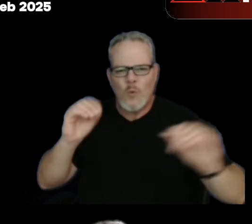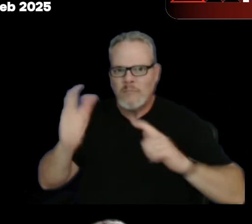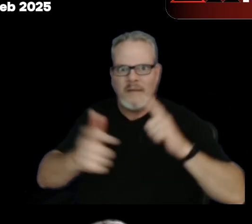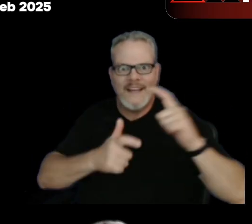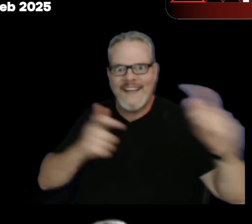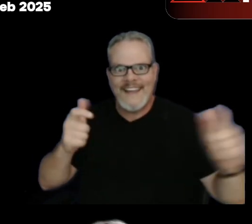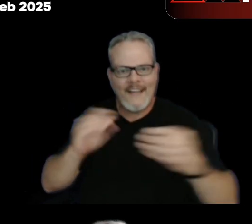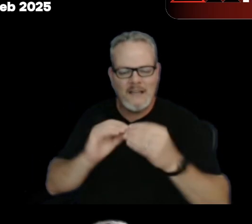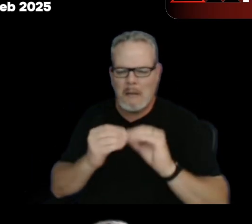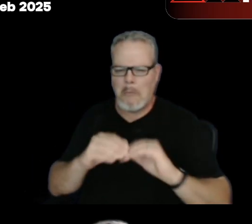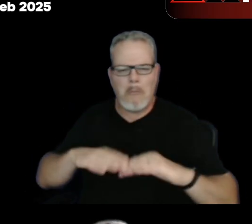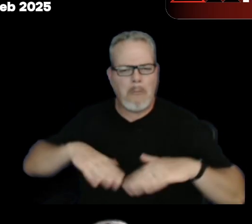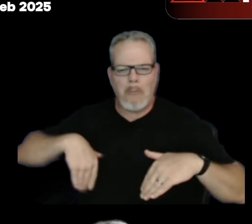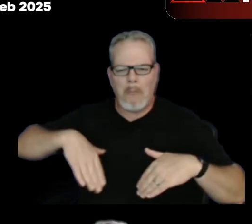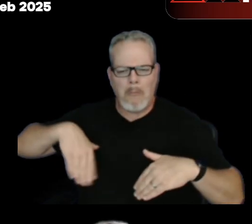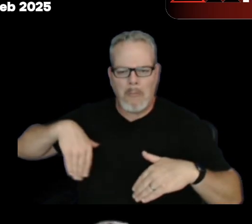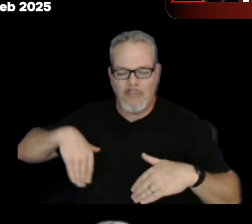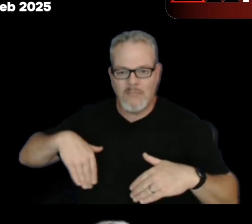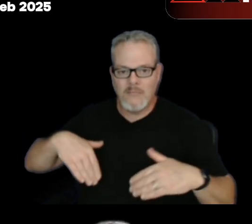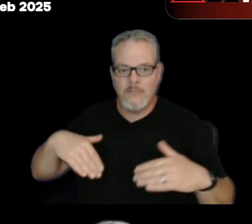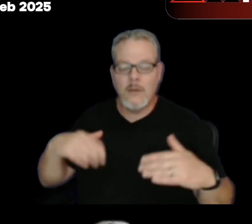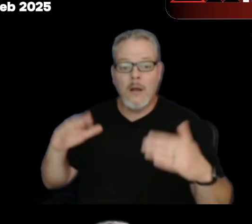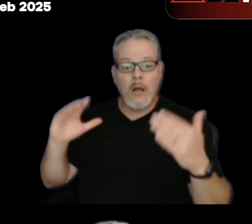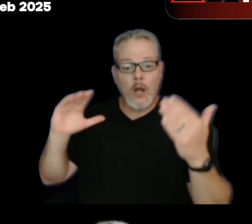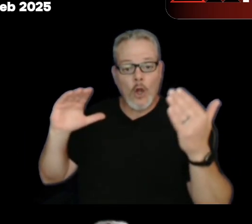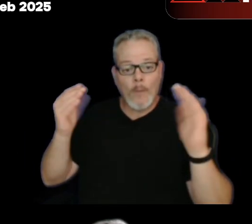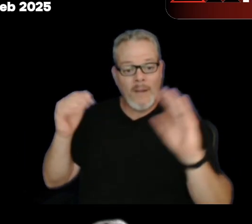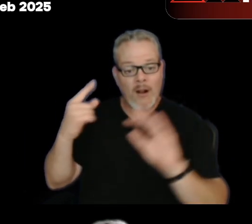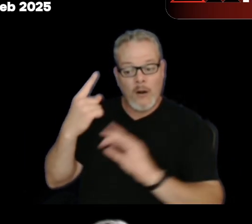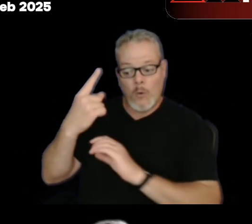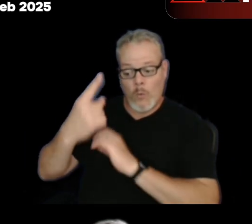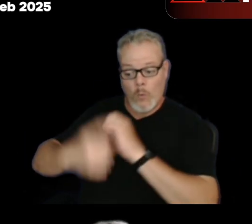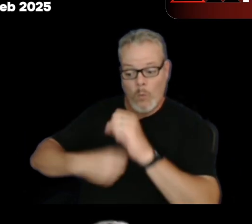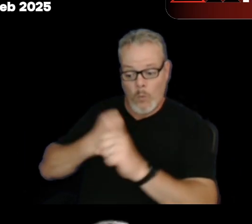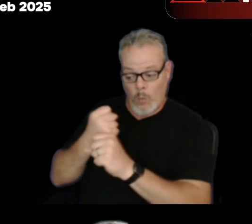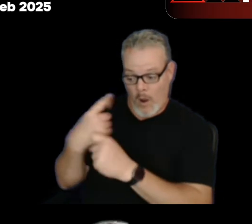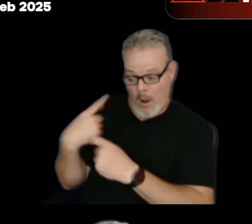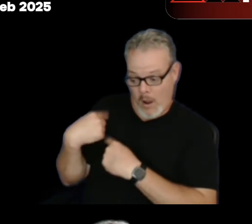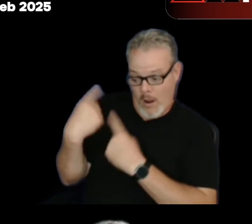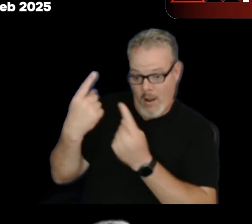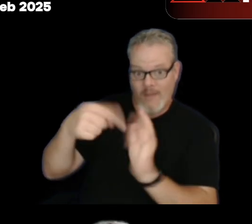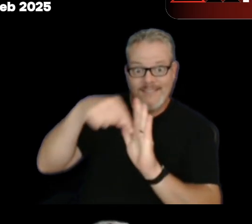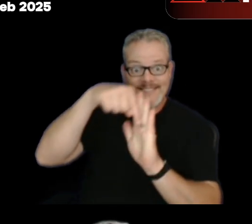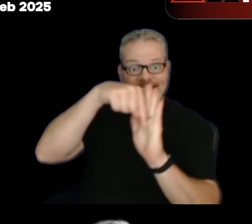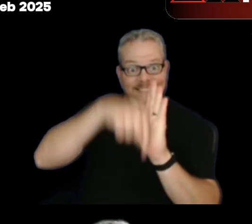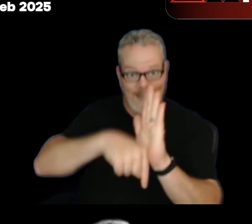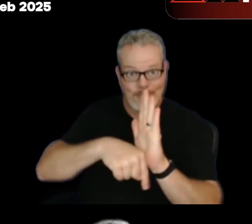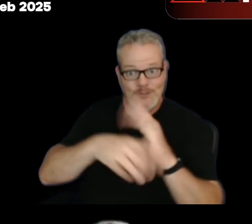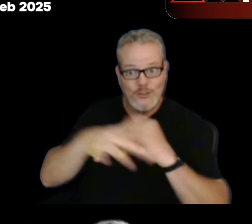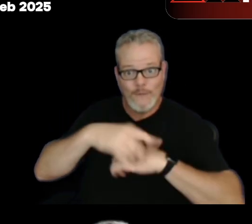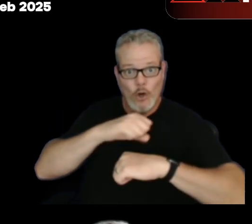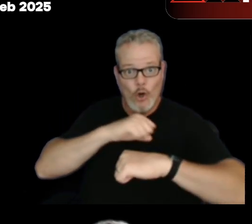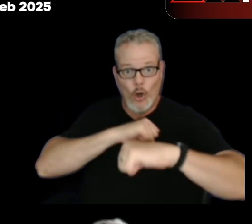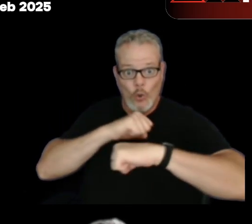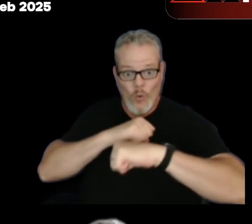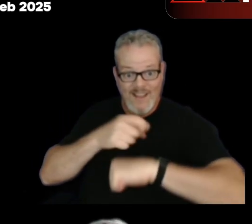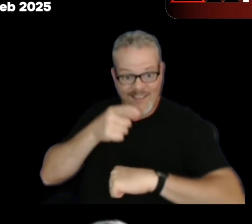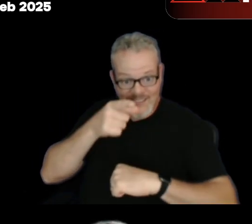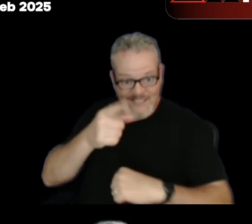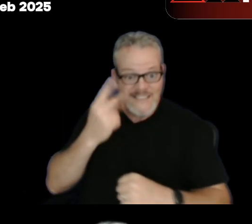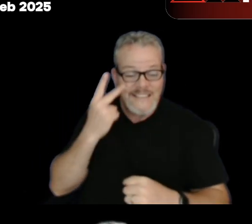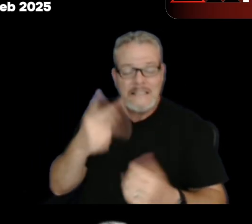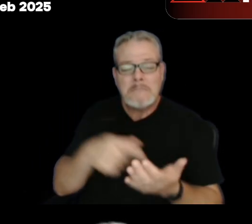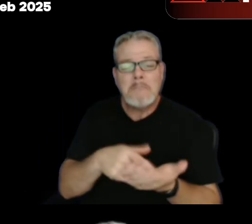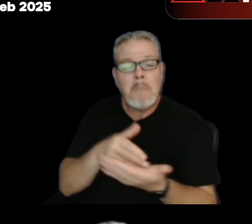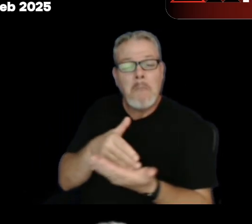And perhaps if we look at the earthquake depths over the past year at Mauna Loa, we can see that occasionally we have these deeper earthquakes that